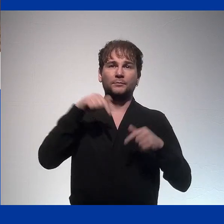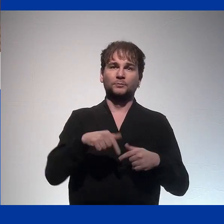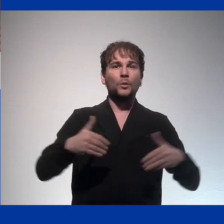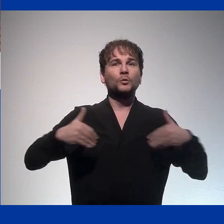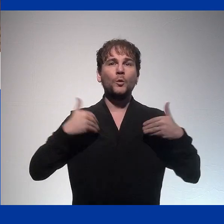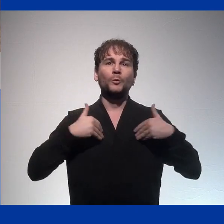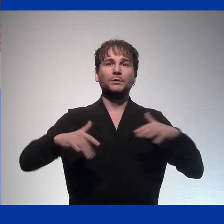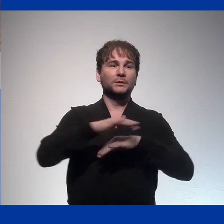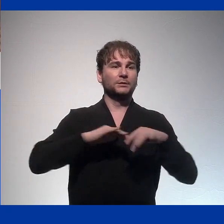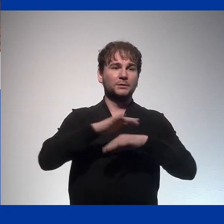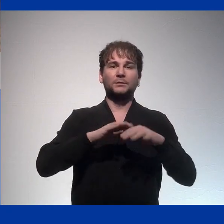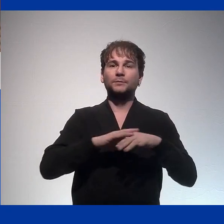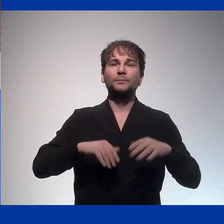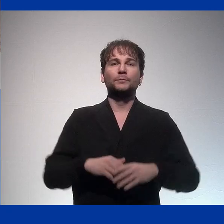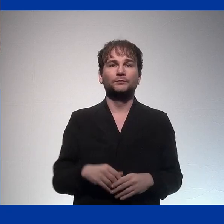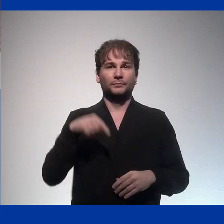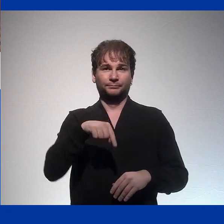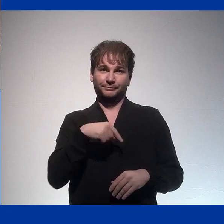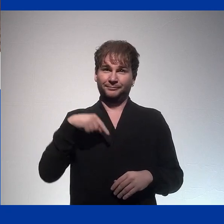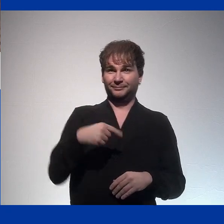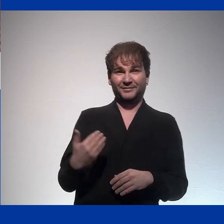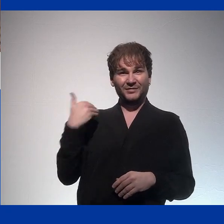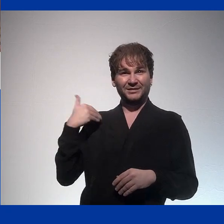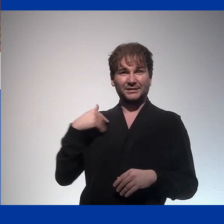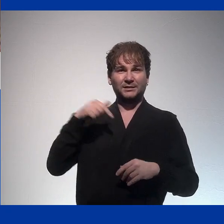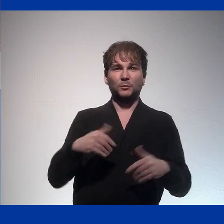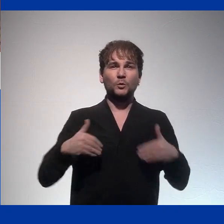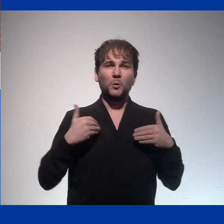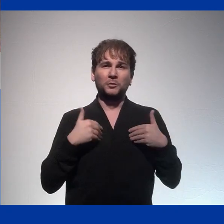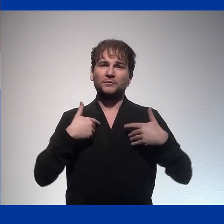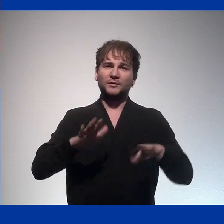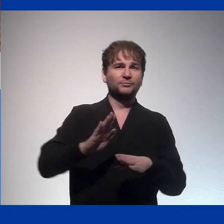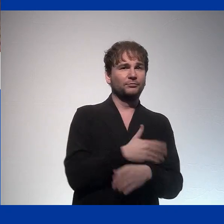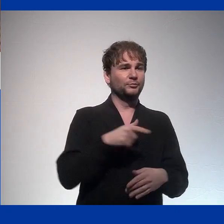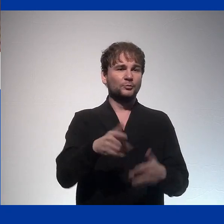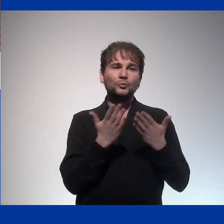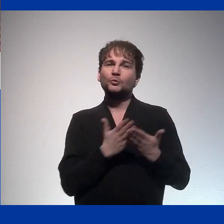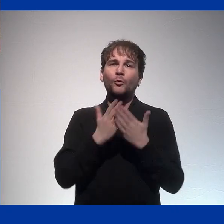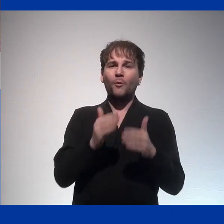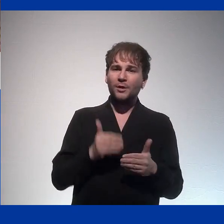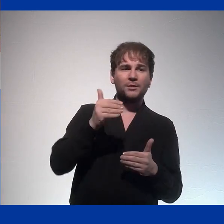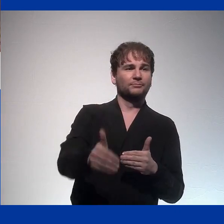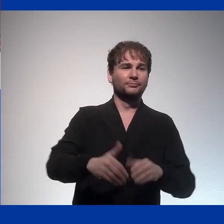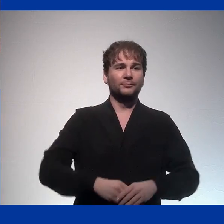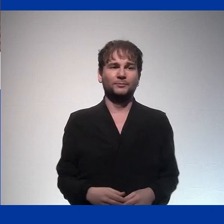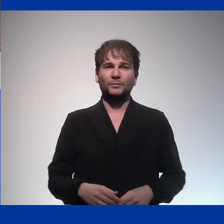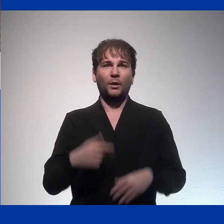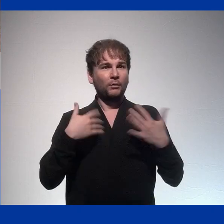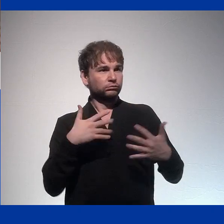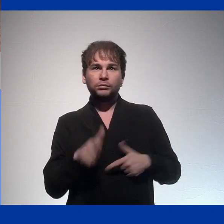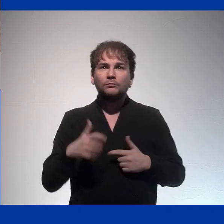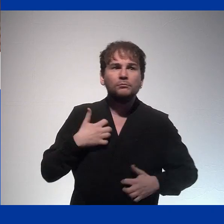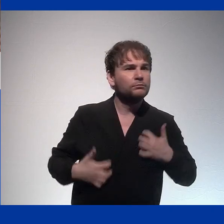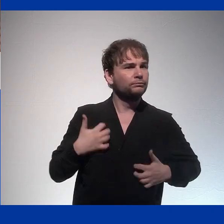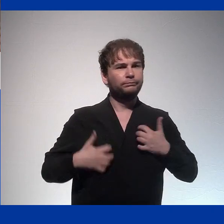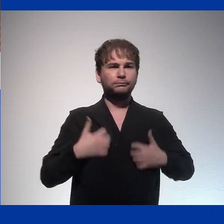the declaration that we all been waiting for. As a trainer and as part of the pool of trainers of the Youth National